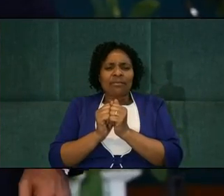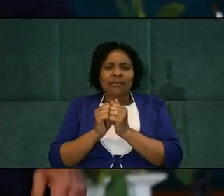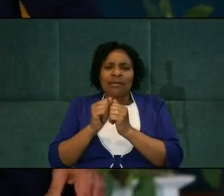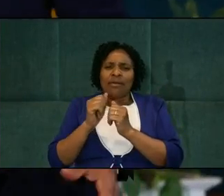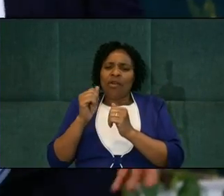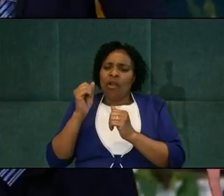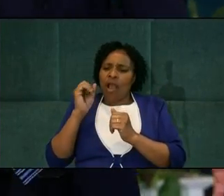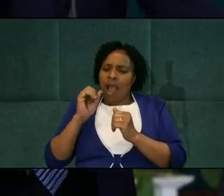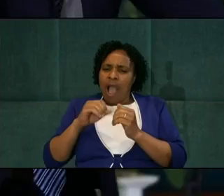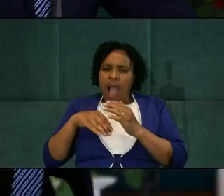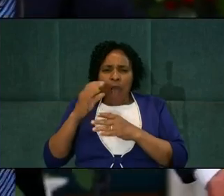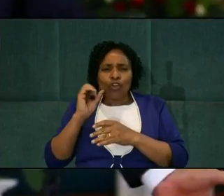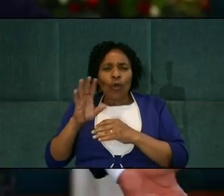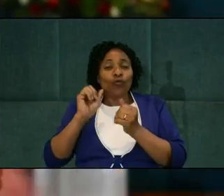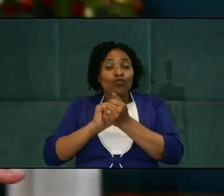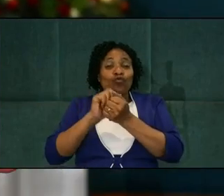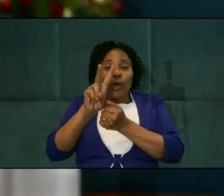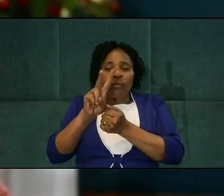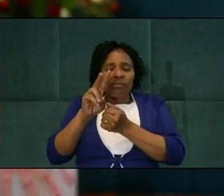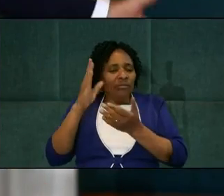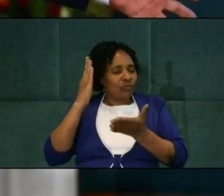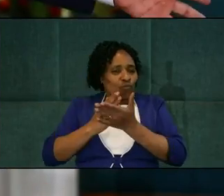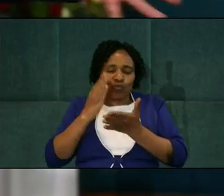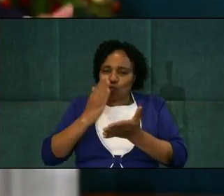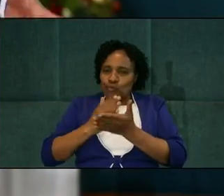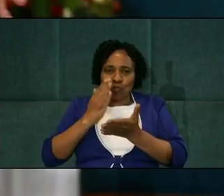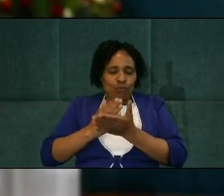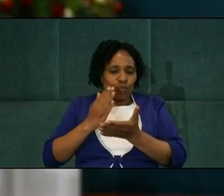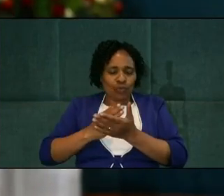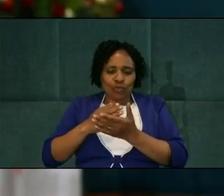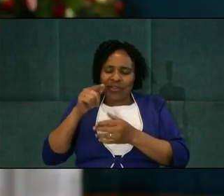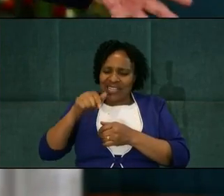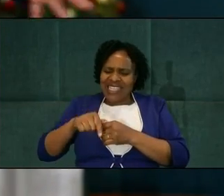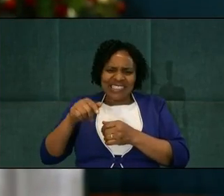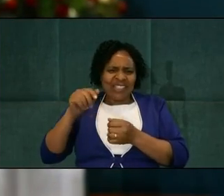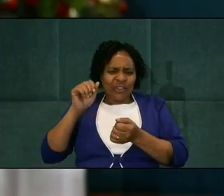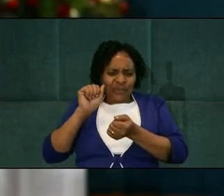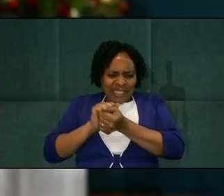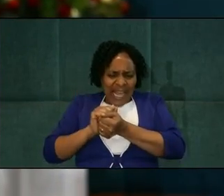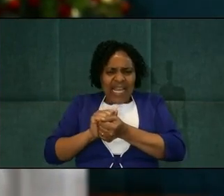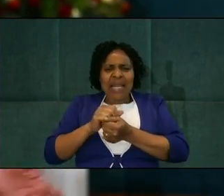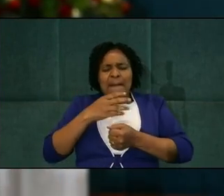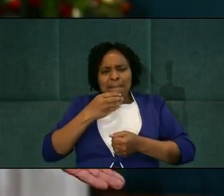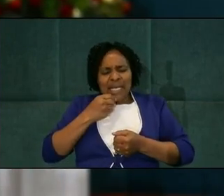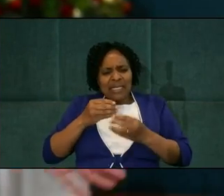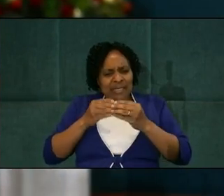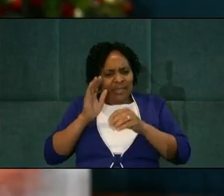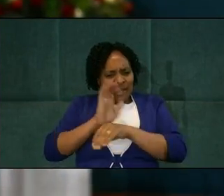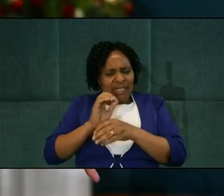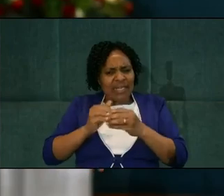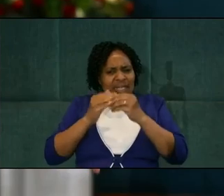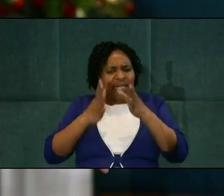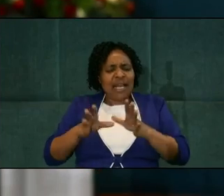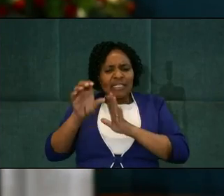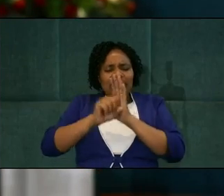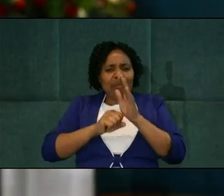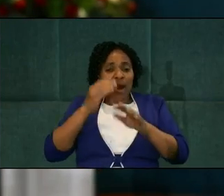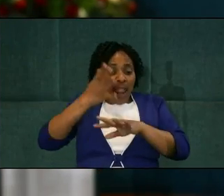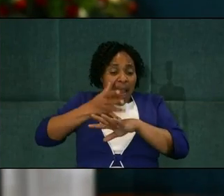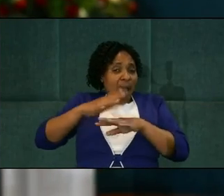oh, dear God, it must be true. 10 holy men in the church leadership can't be lying like